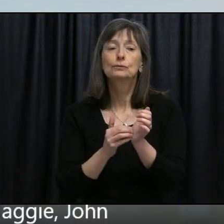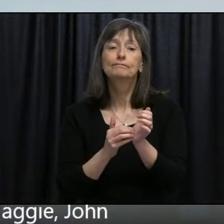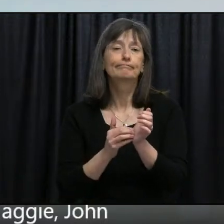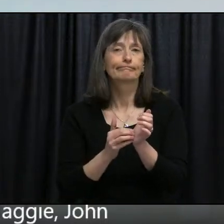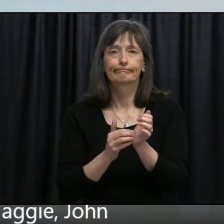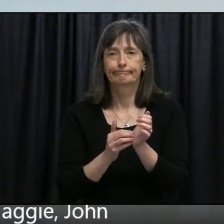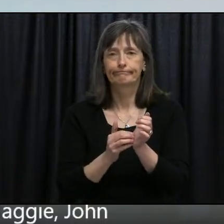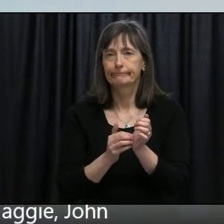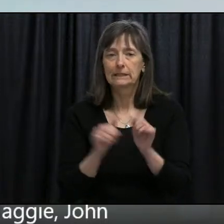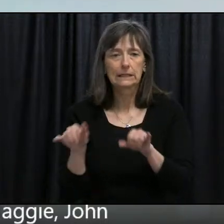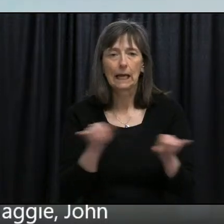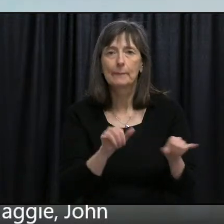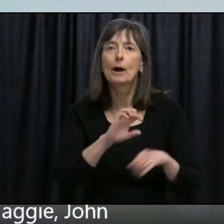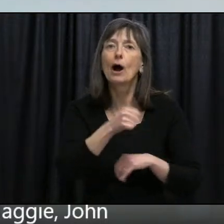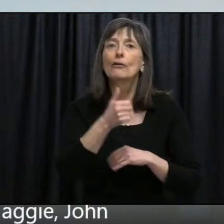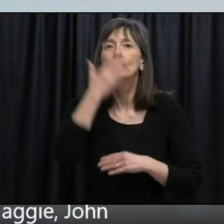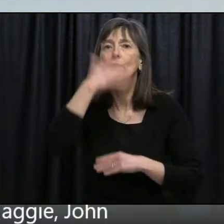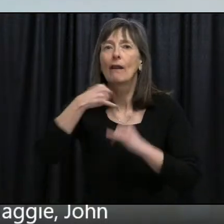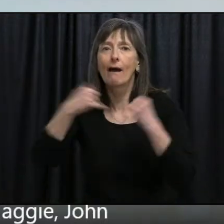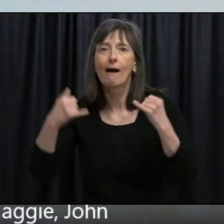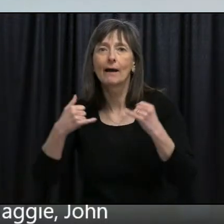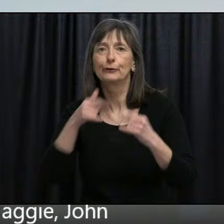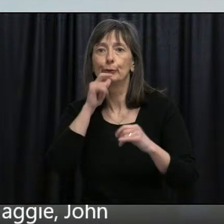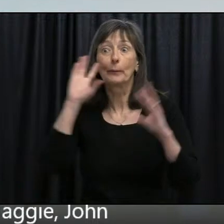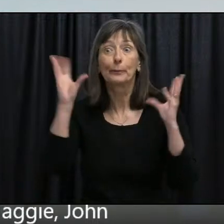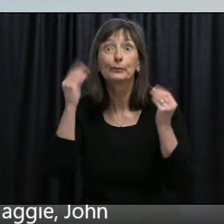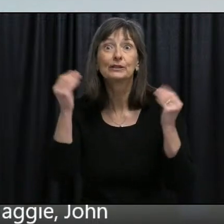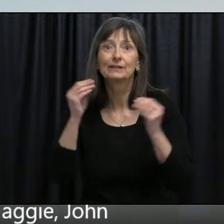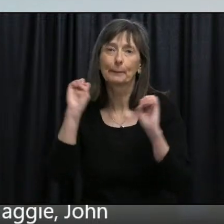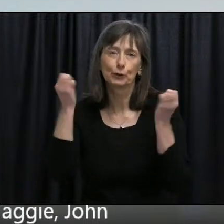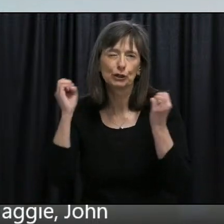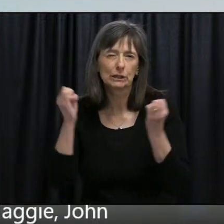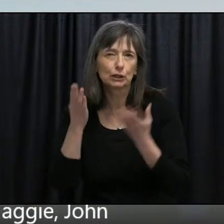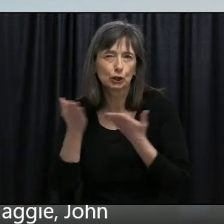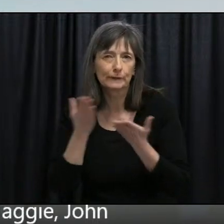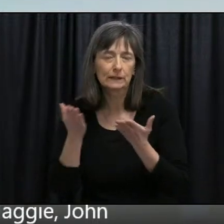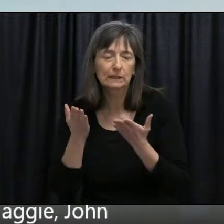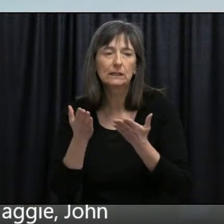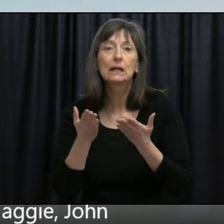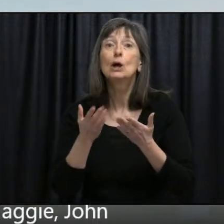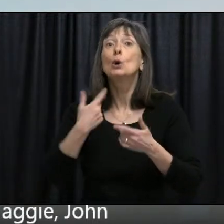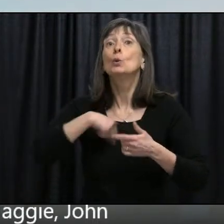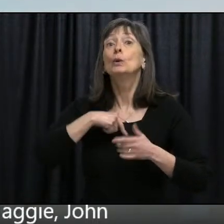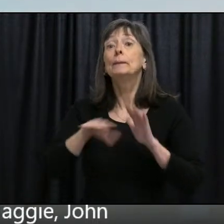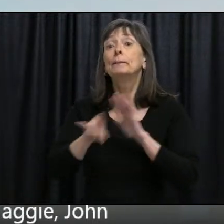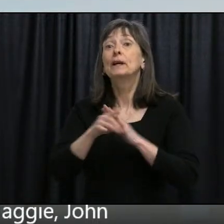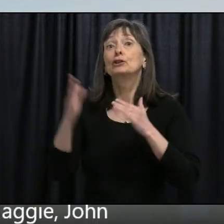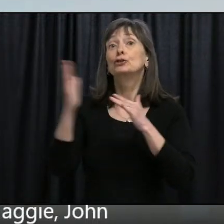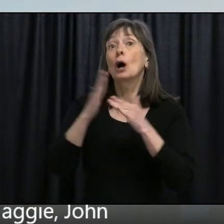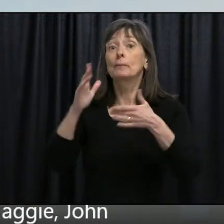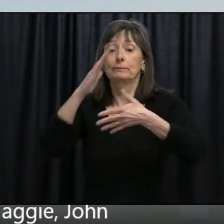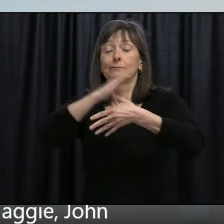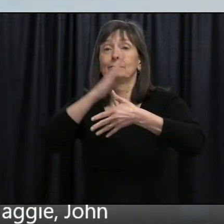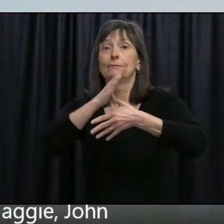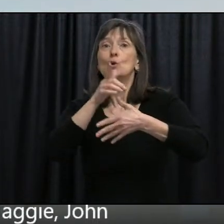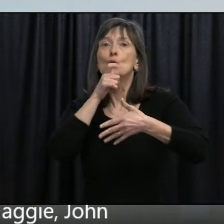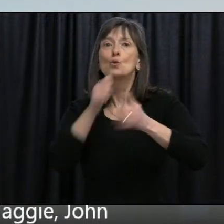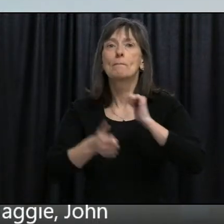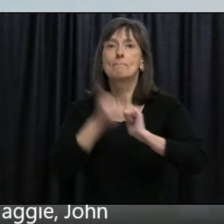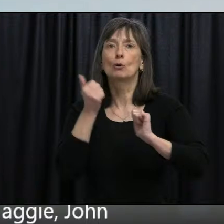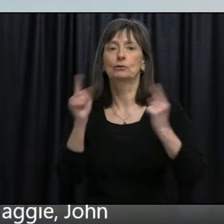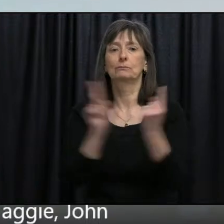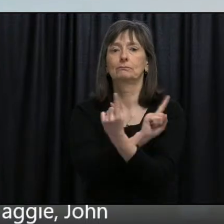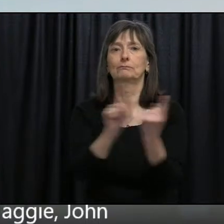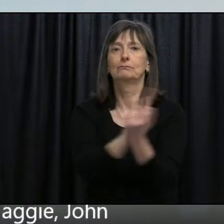frontline healthcare workers, have been vaccinated in order of their likelihood of exposure to COVID. So we